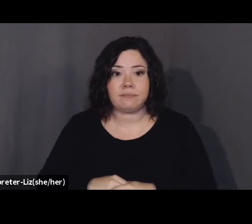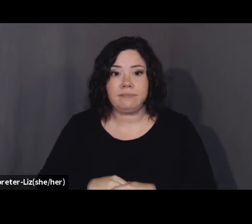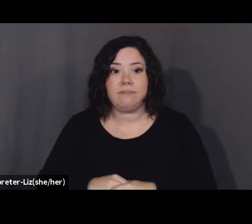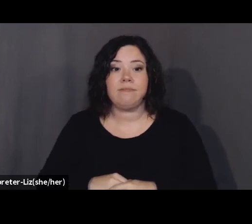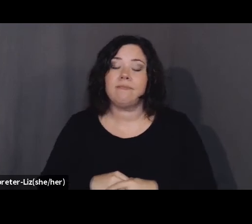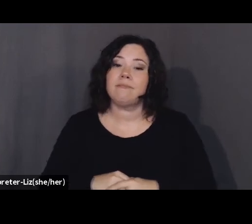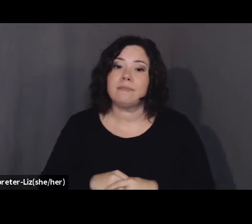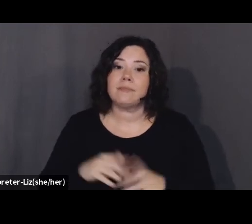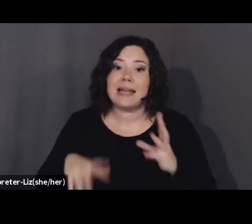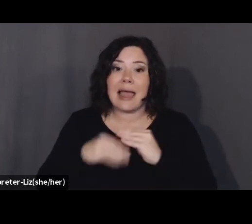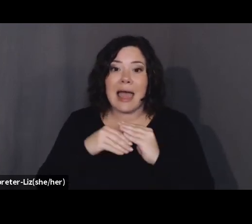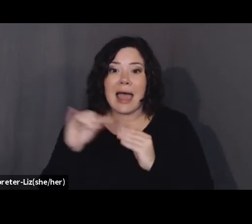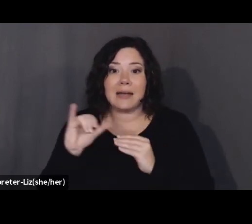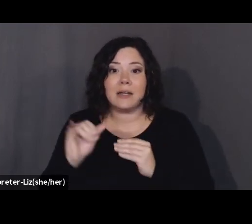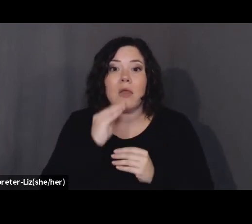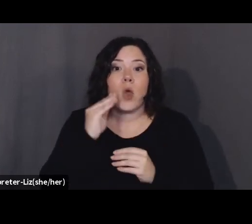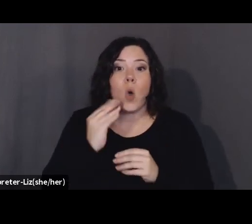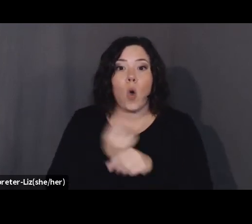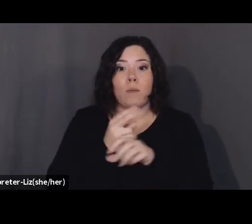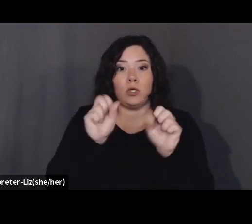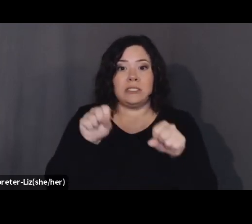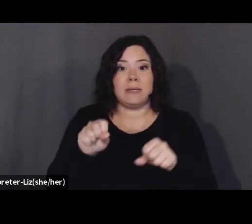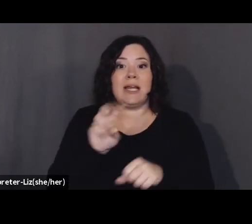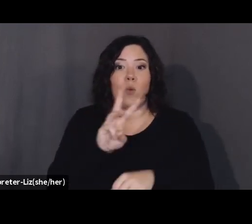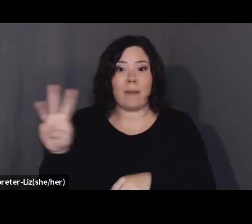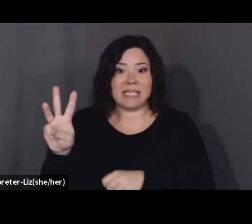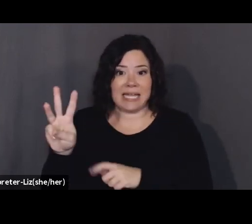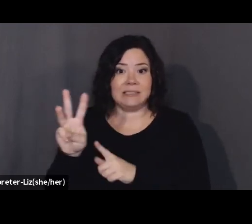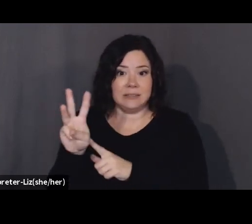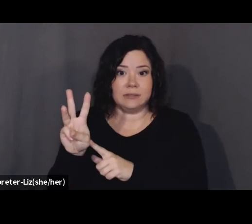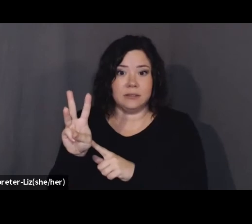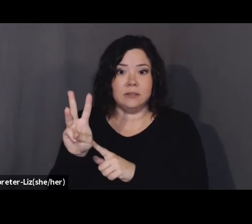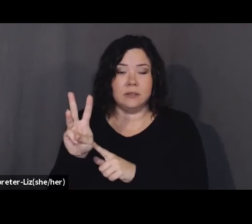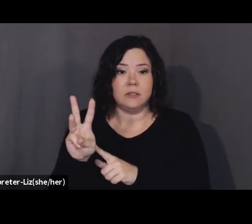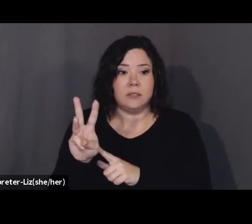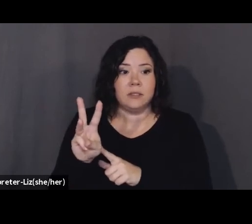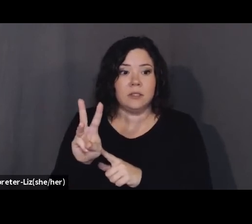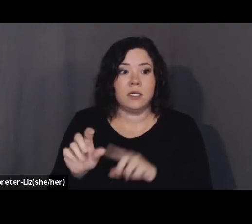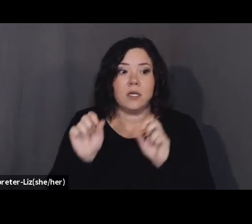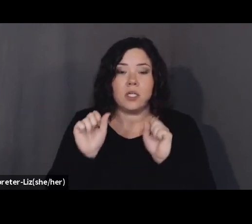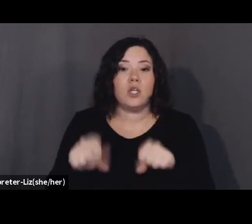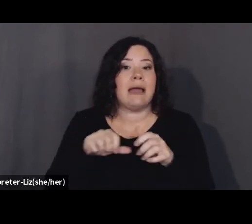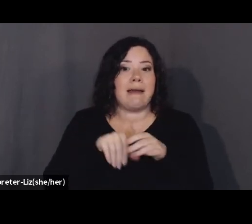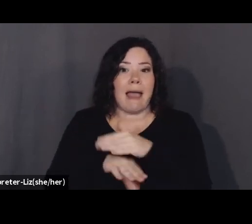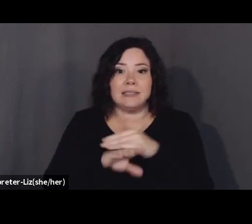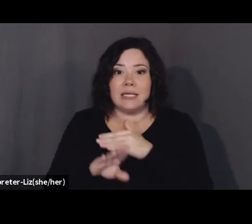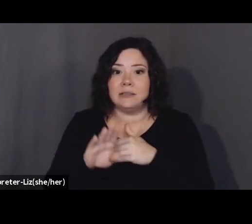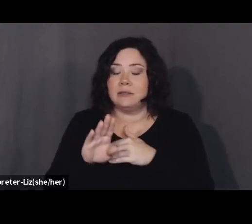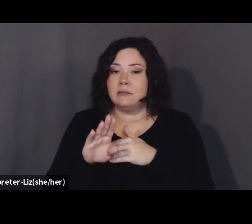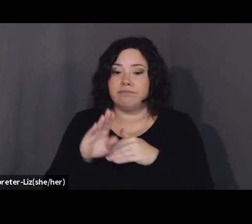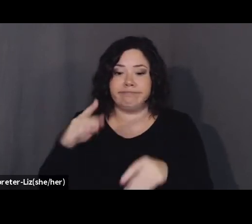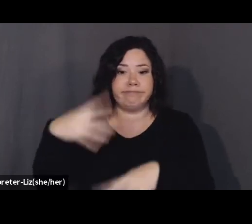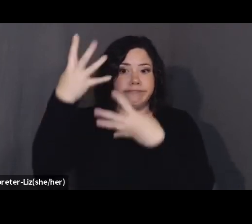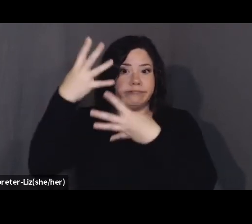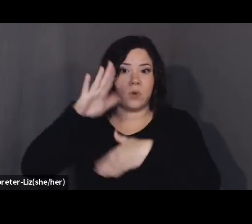voice the Home Usability website link for folks, so you can access all of the materials. I